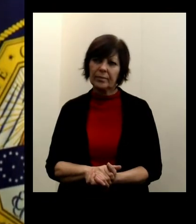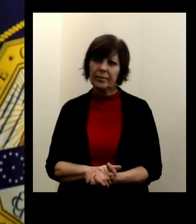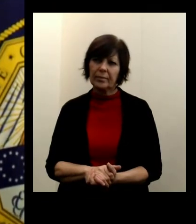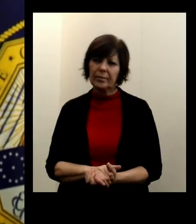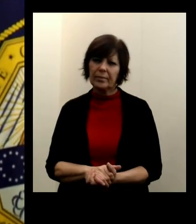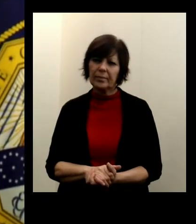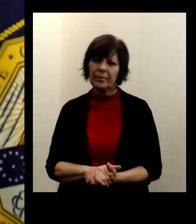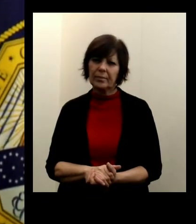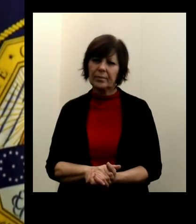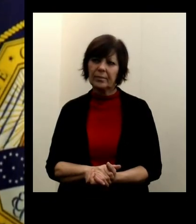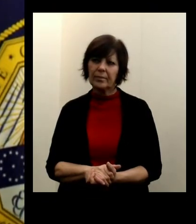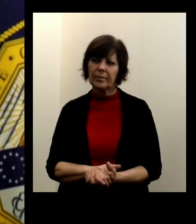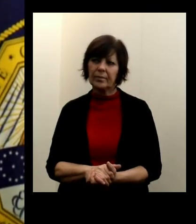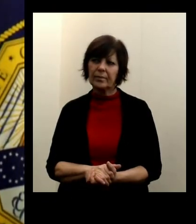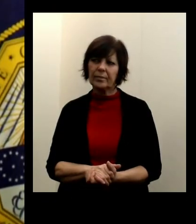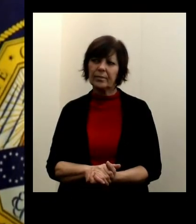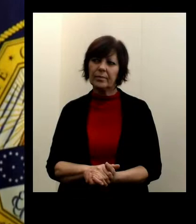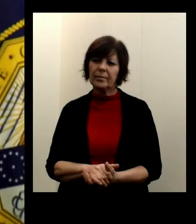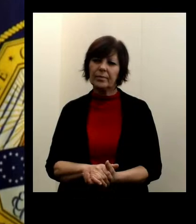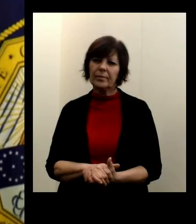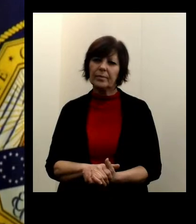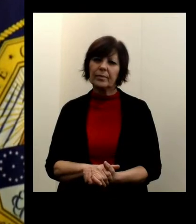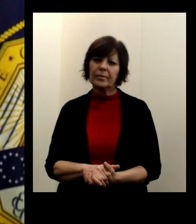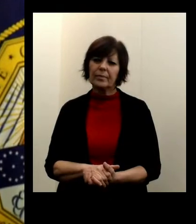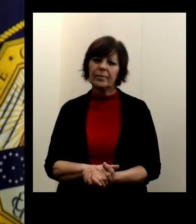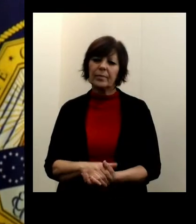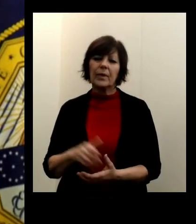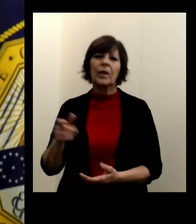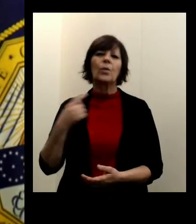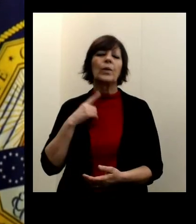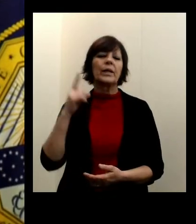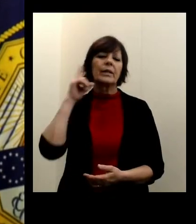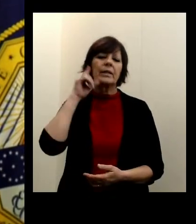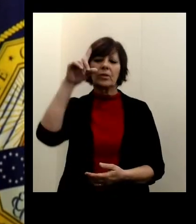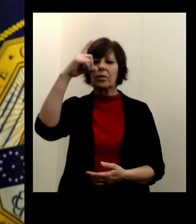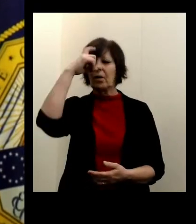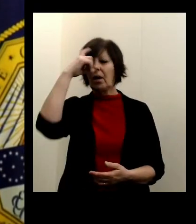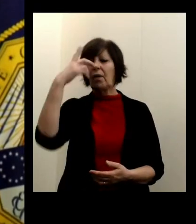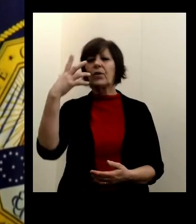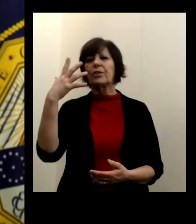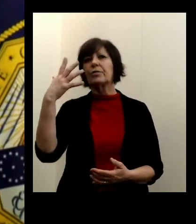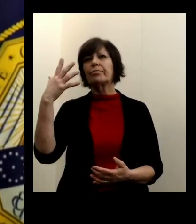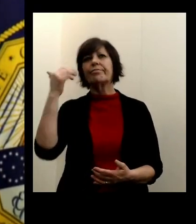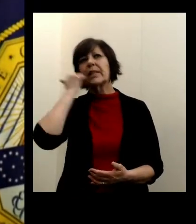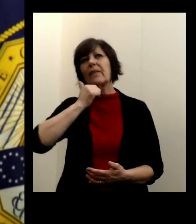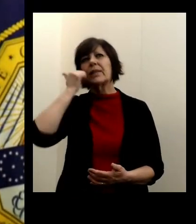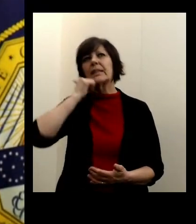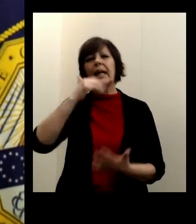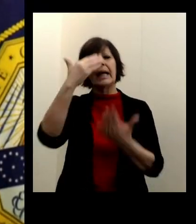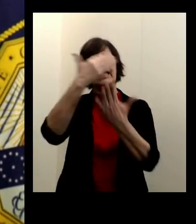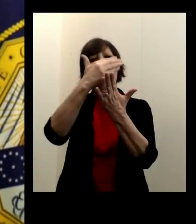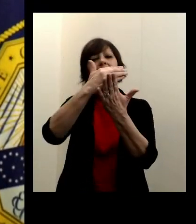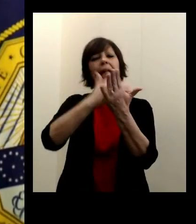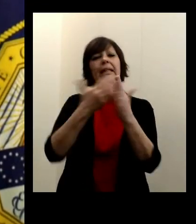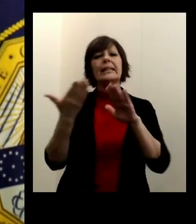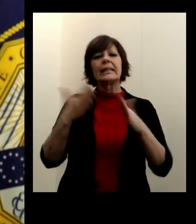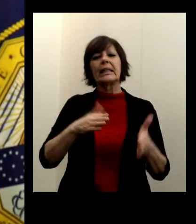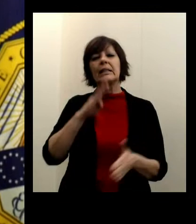We get an email from the governor's office every day, and it lists deaths by county. And going back